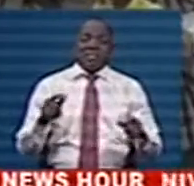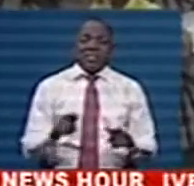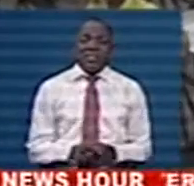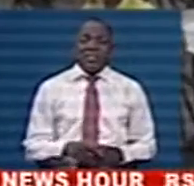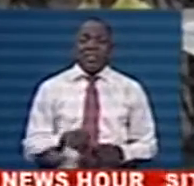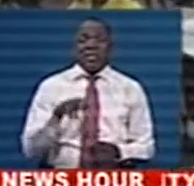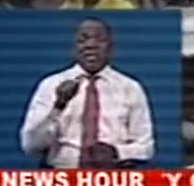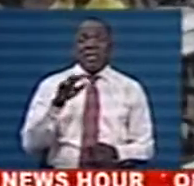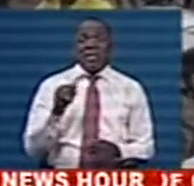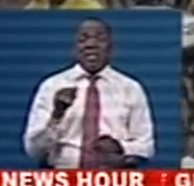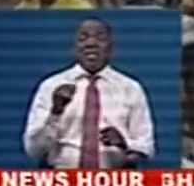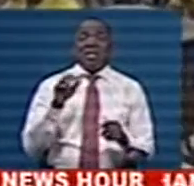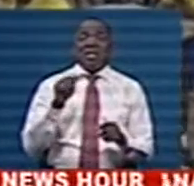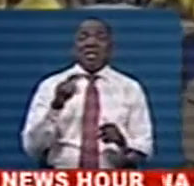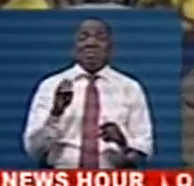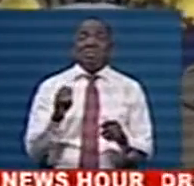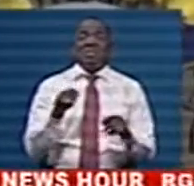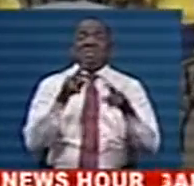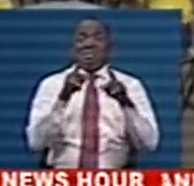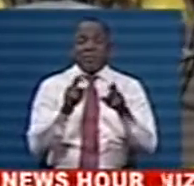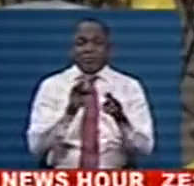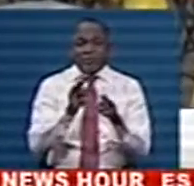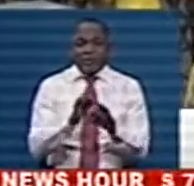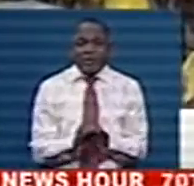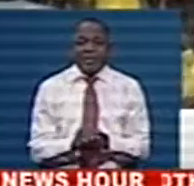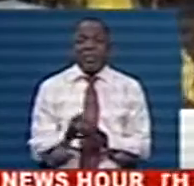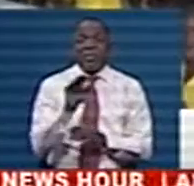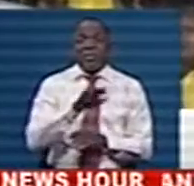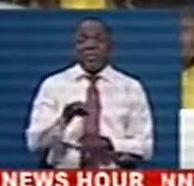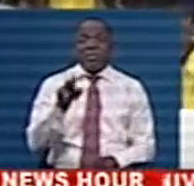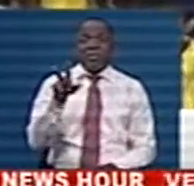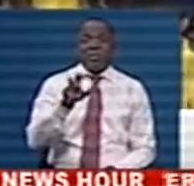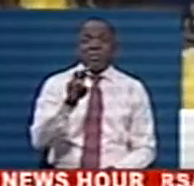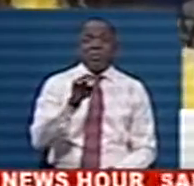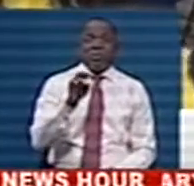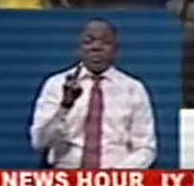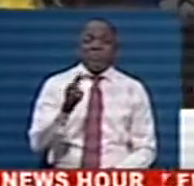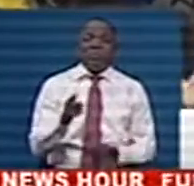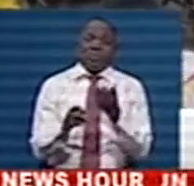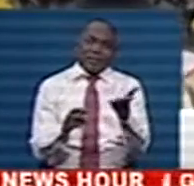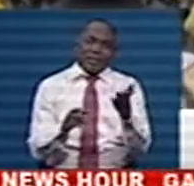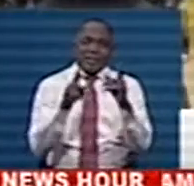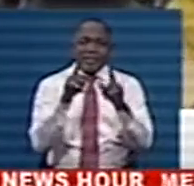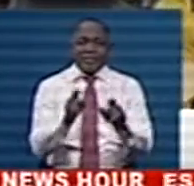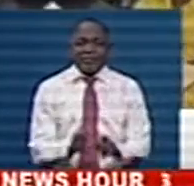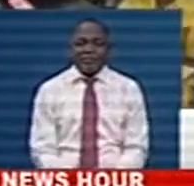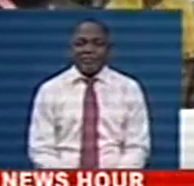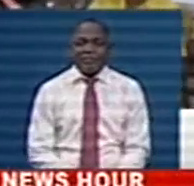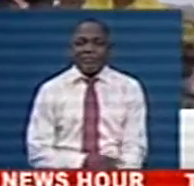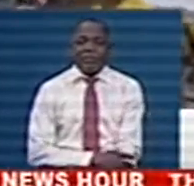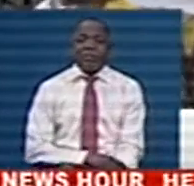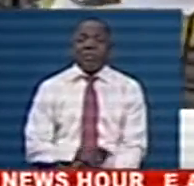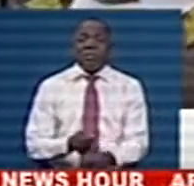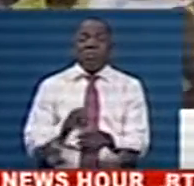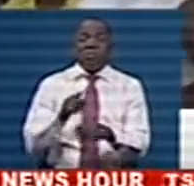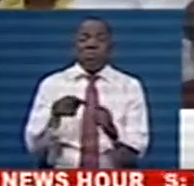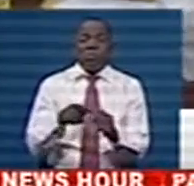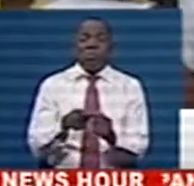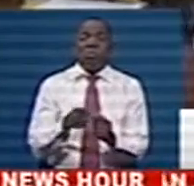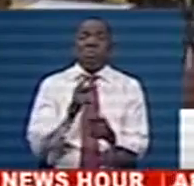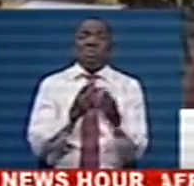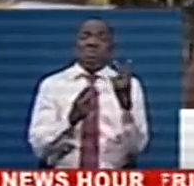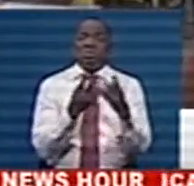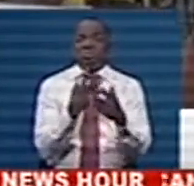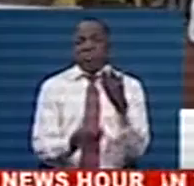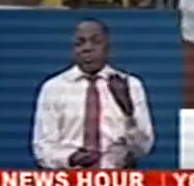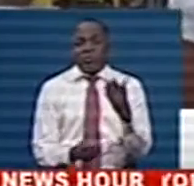At the Accra Academy Examination Center B, 307 candidates sat for the exams. They recorded two